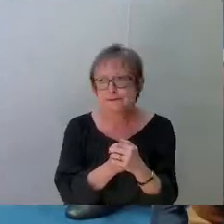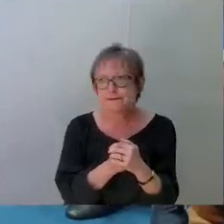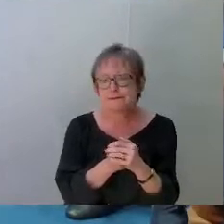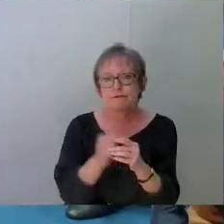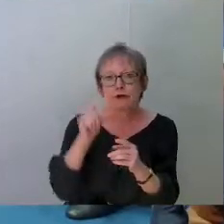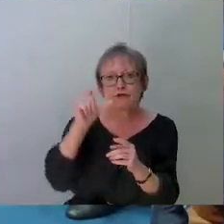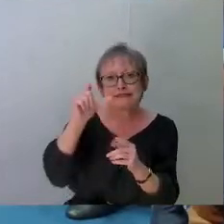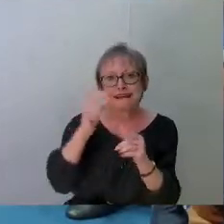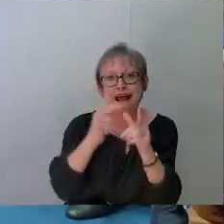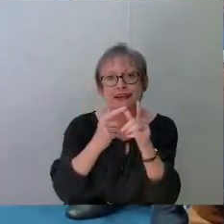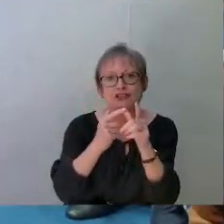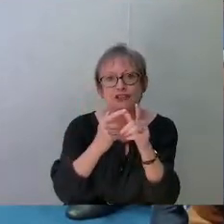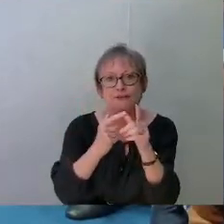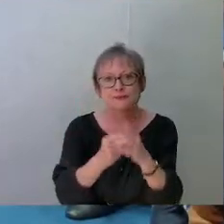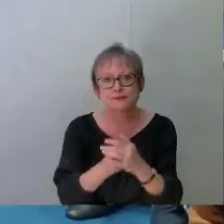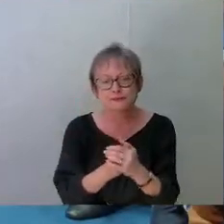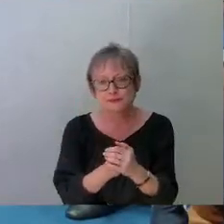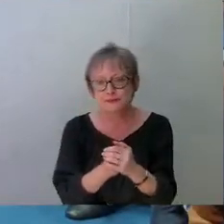Christina Anderson.